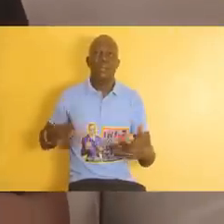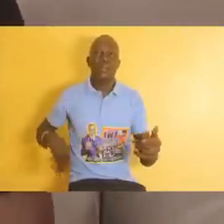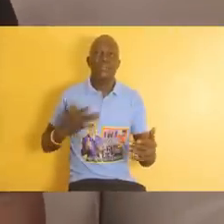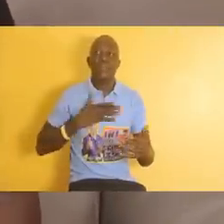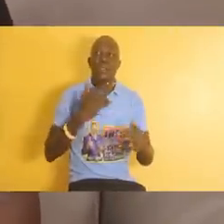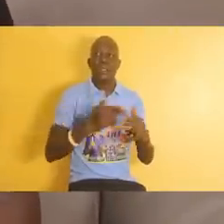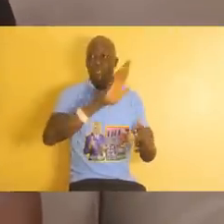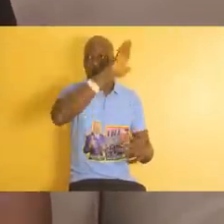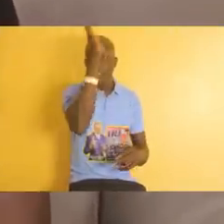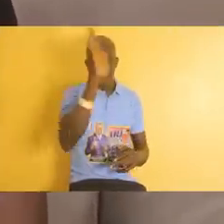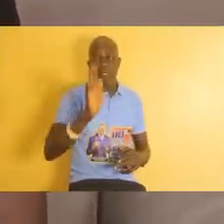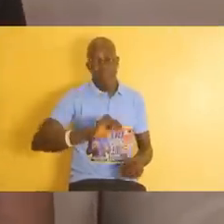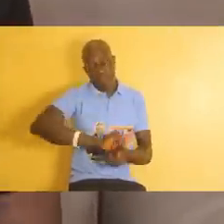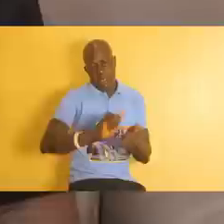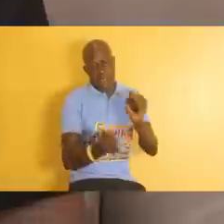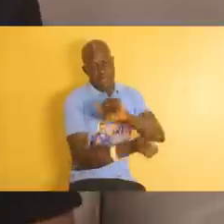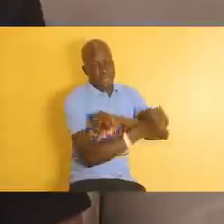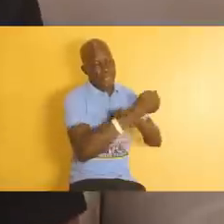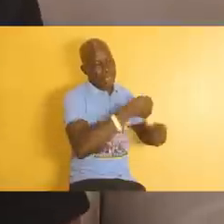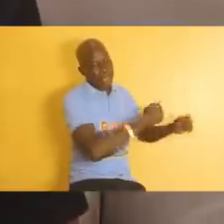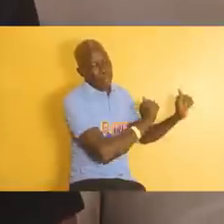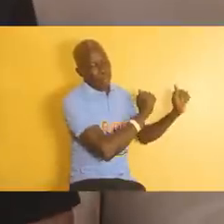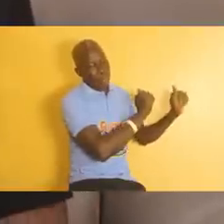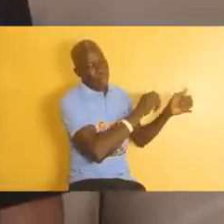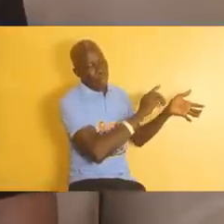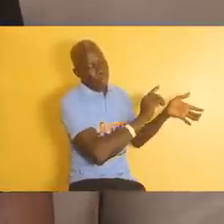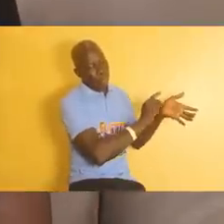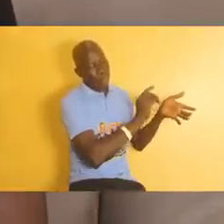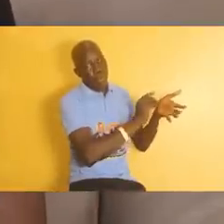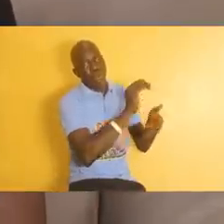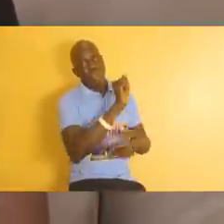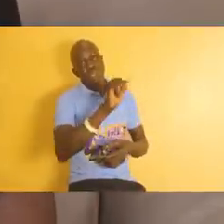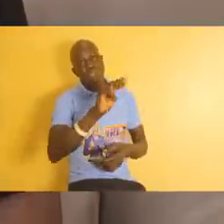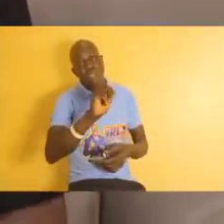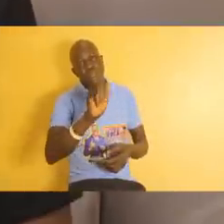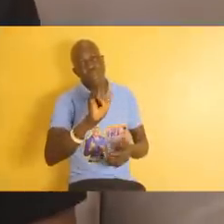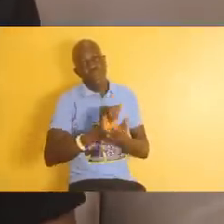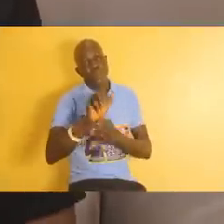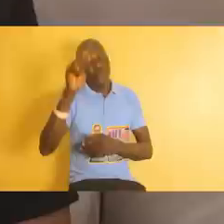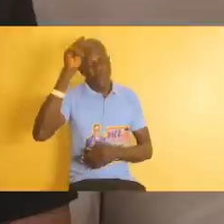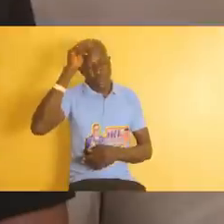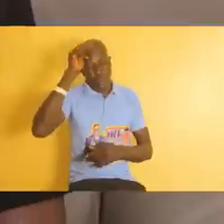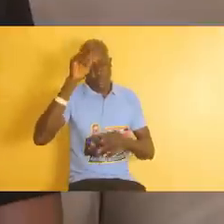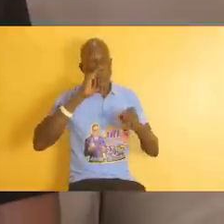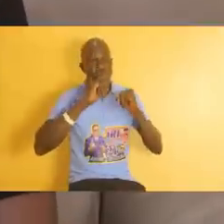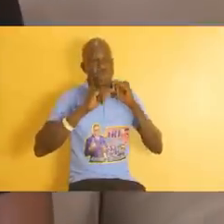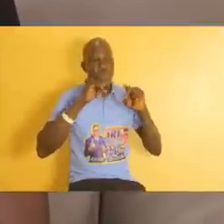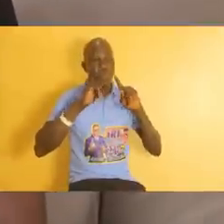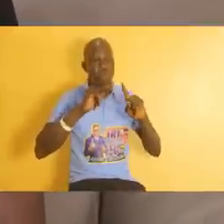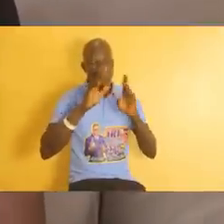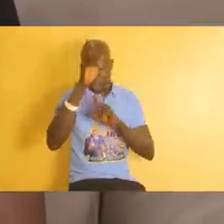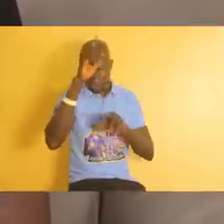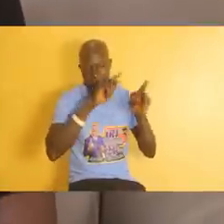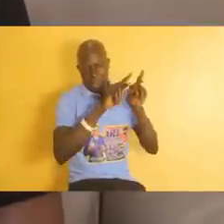orúkọ mi ò yí padà apostole yìí dr smo Mustafa JP